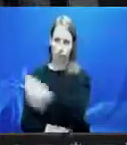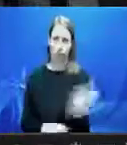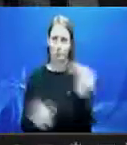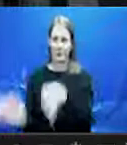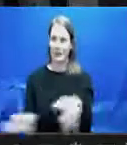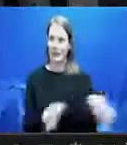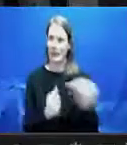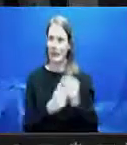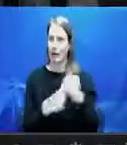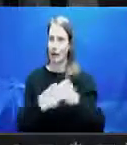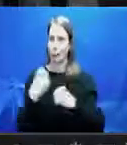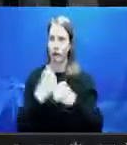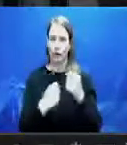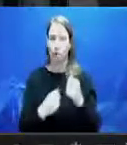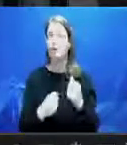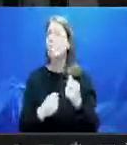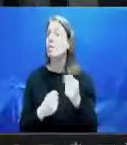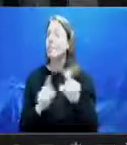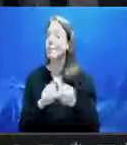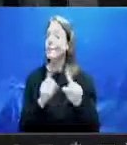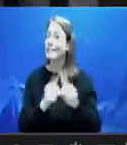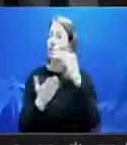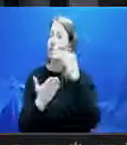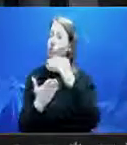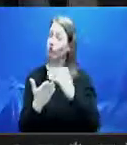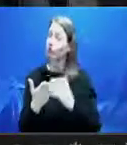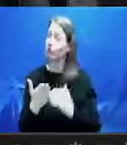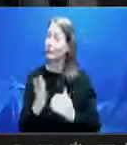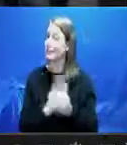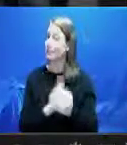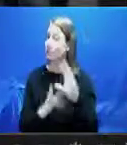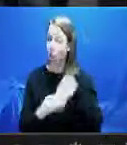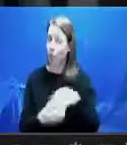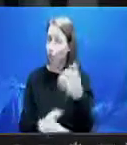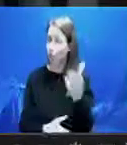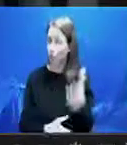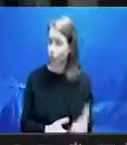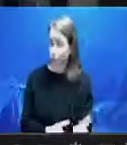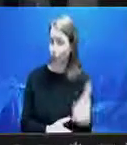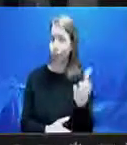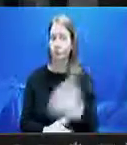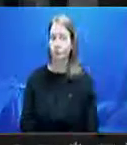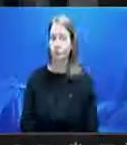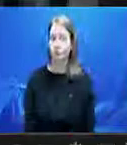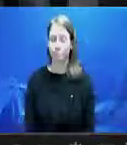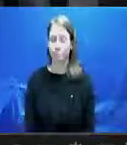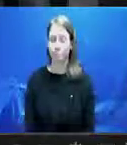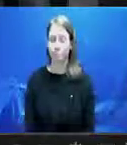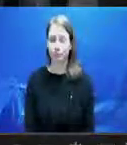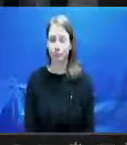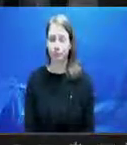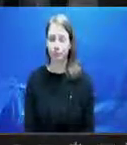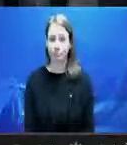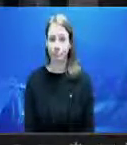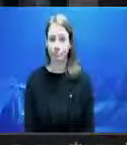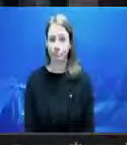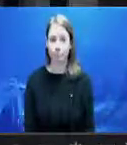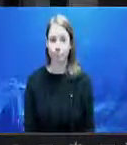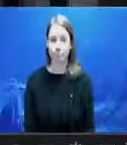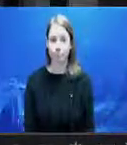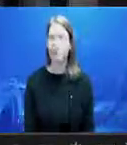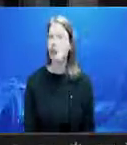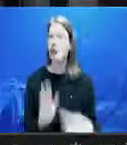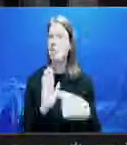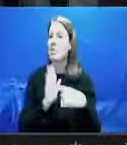quantity, algebra, functions, geometry, statistics and probability, and modeling. A concept meant to be